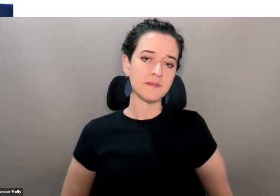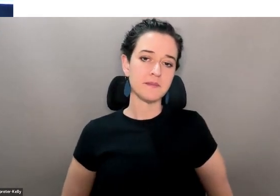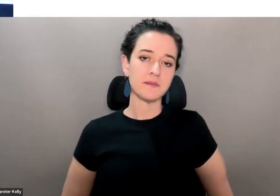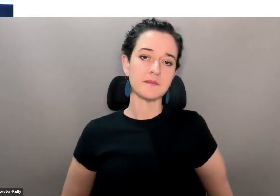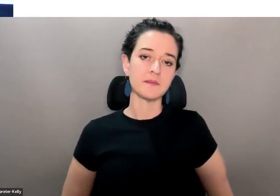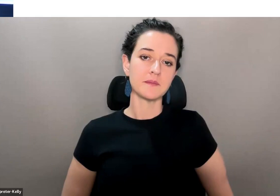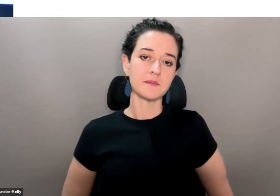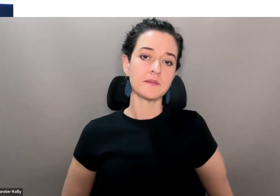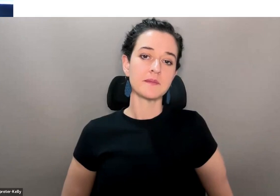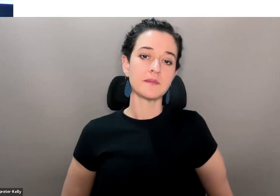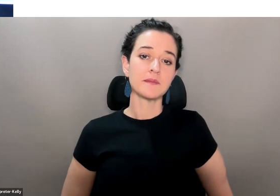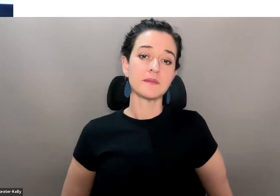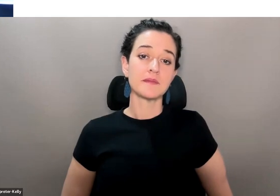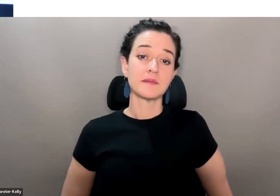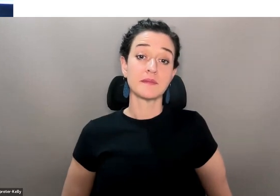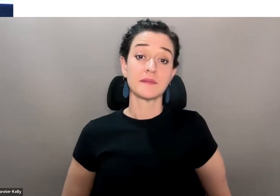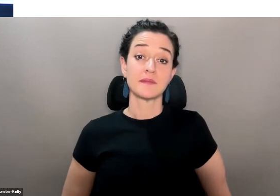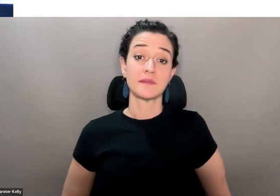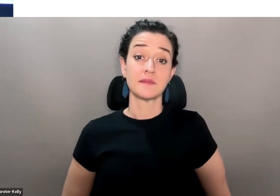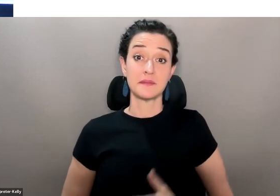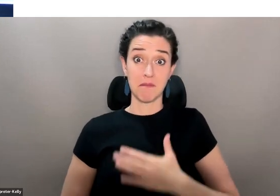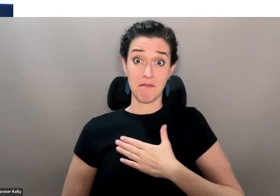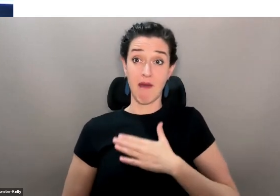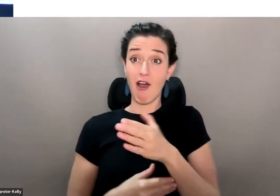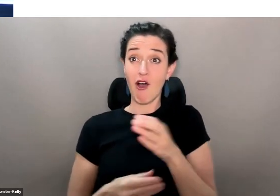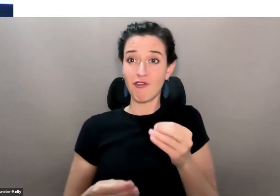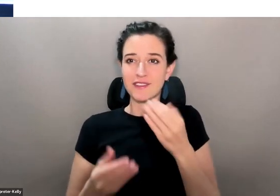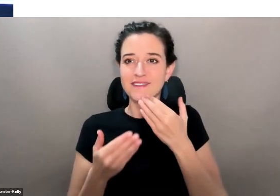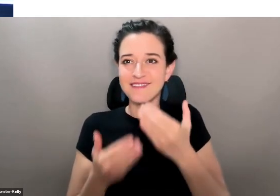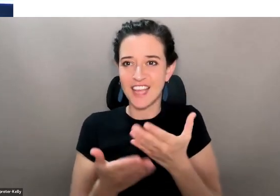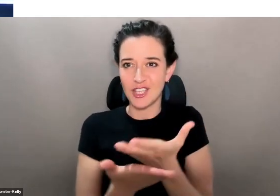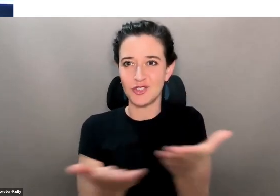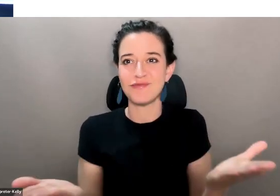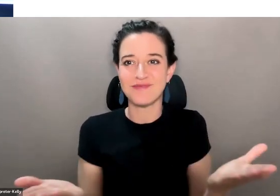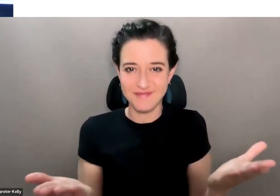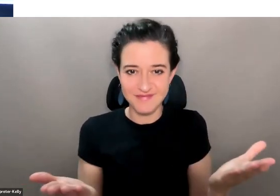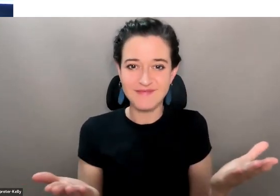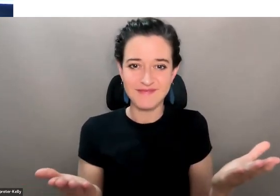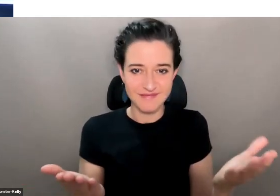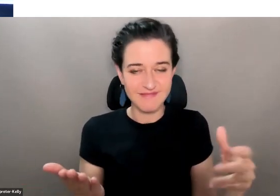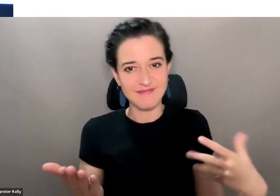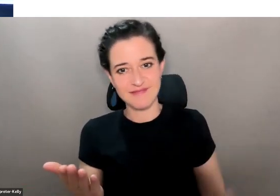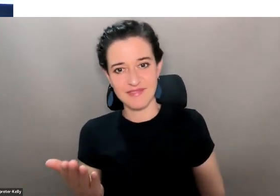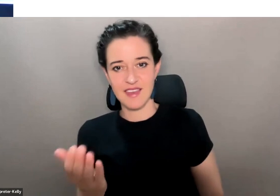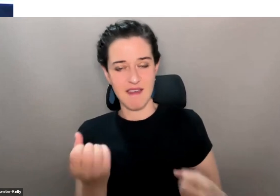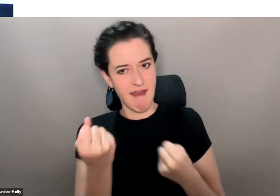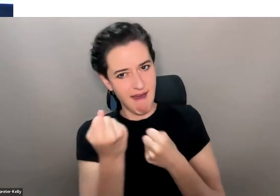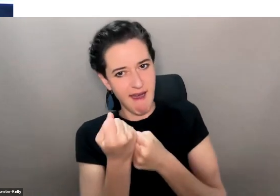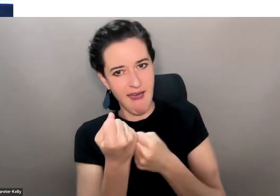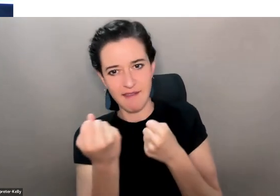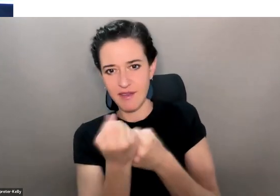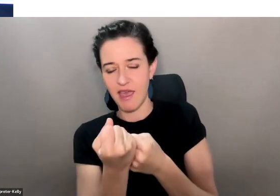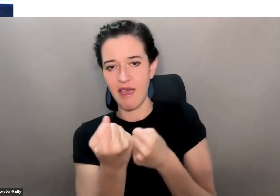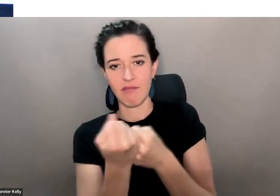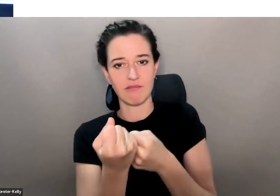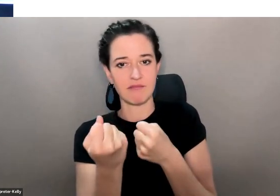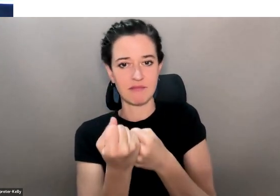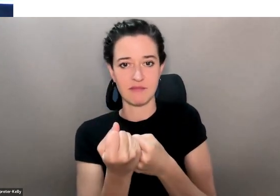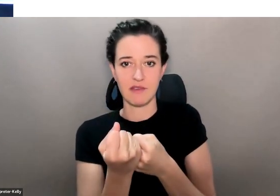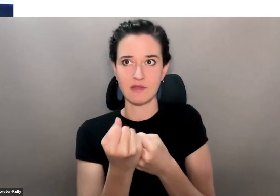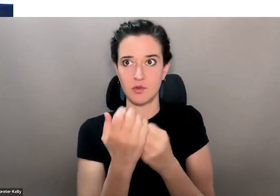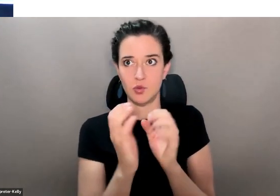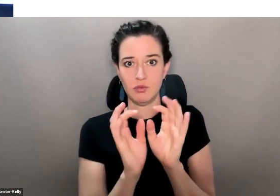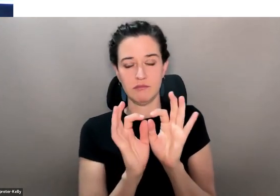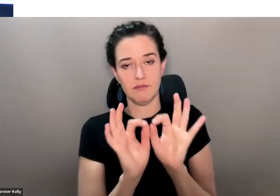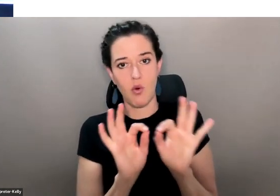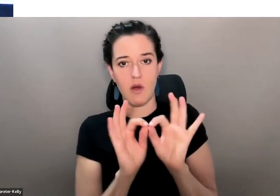with just a quick note of thanks from my office to you. So thank you to all of you who advocated from day one for the need to prioritize this and to